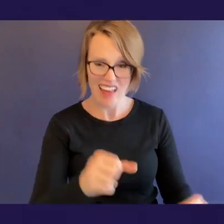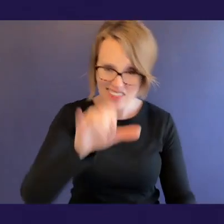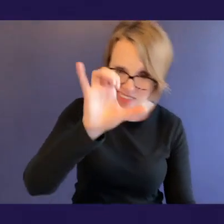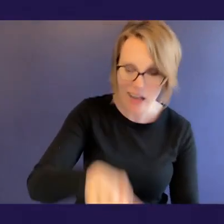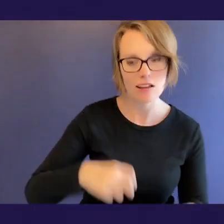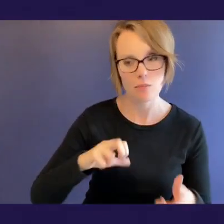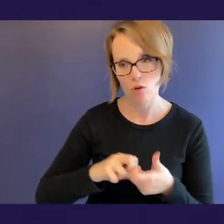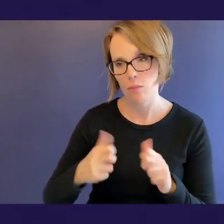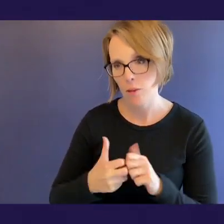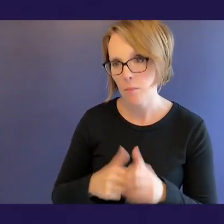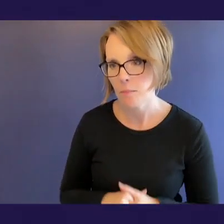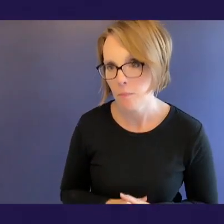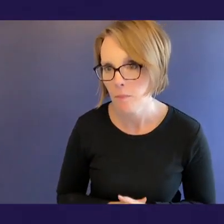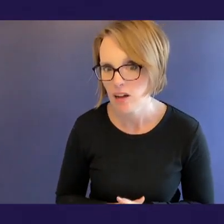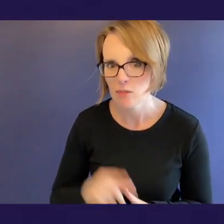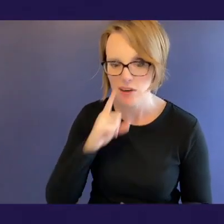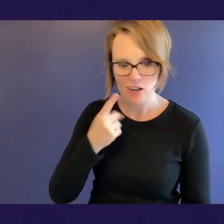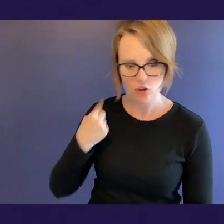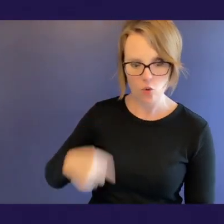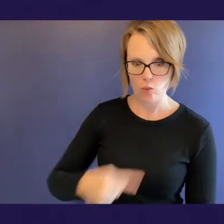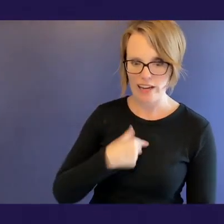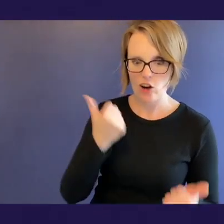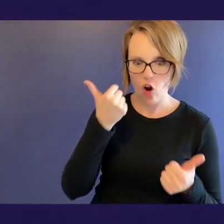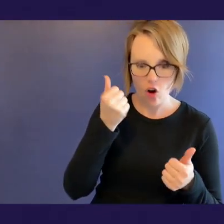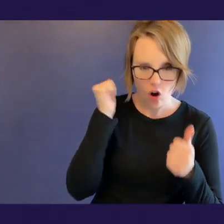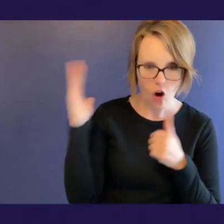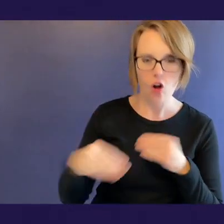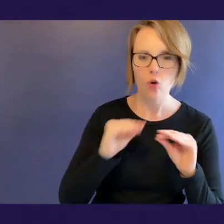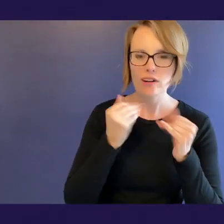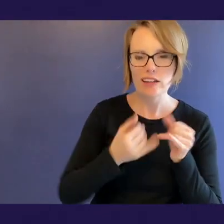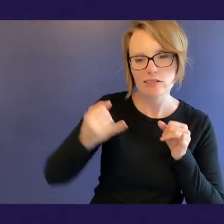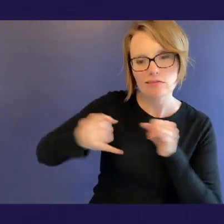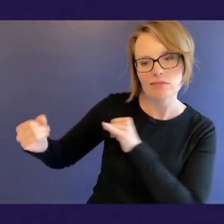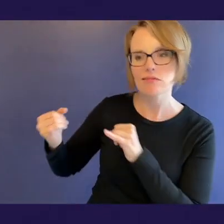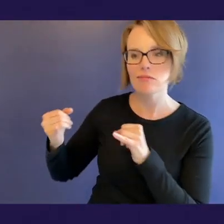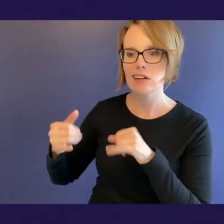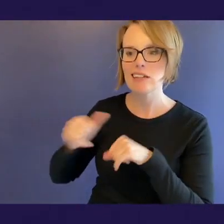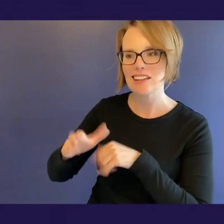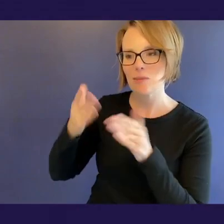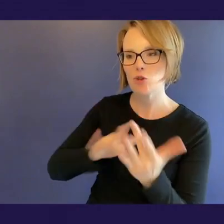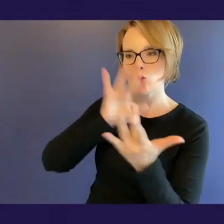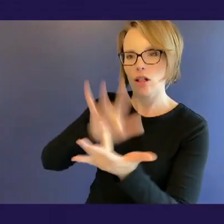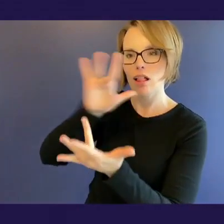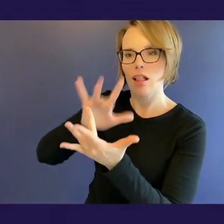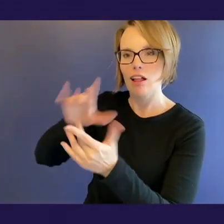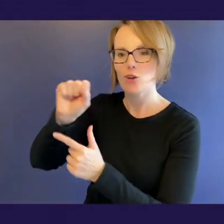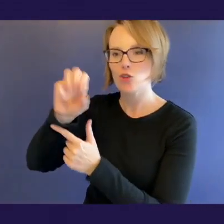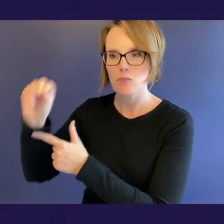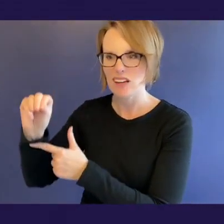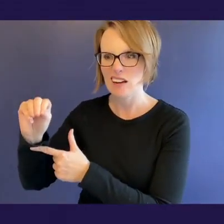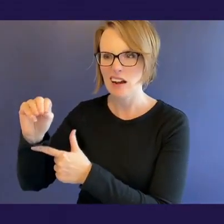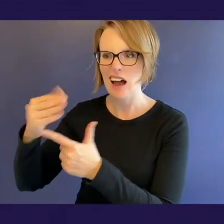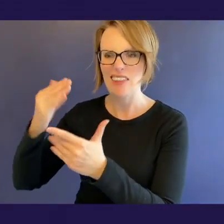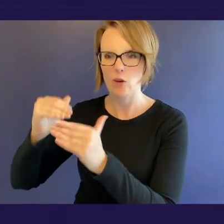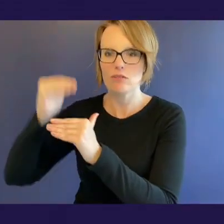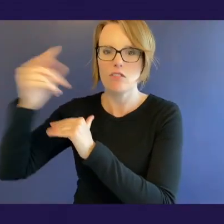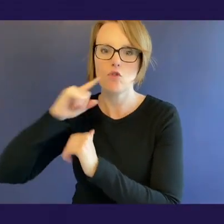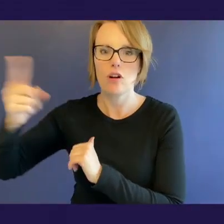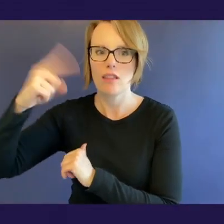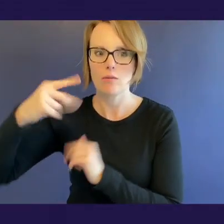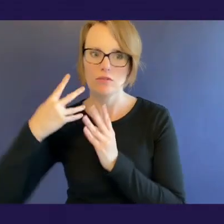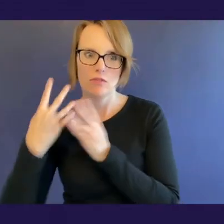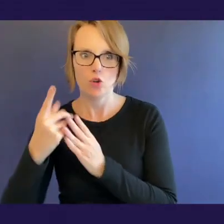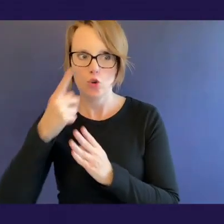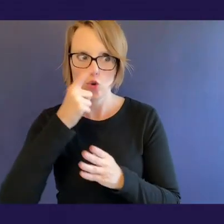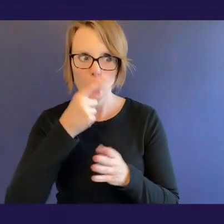And we also have the institutionalization of misinformation in this country. The US exports more